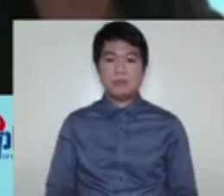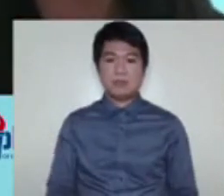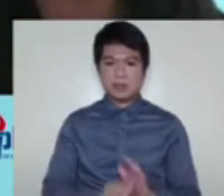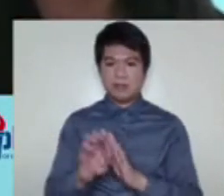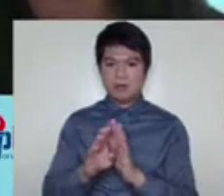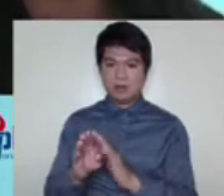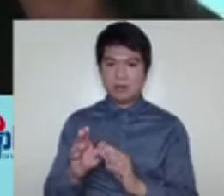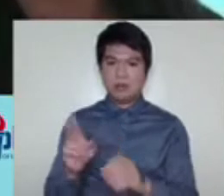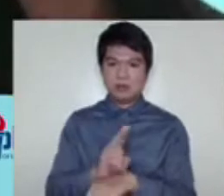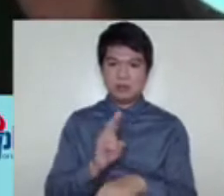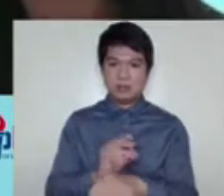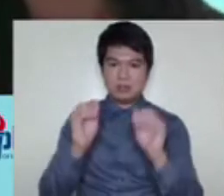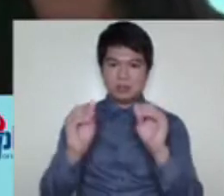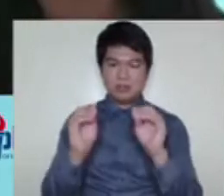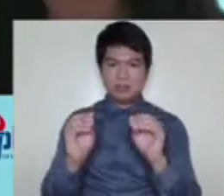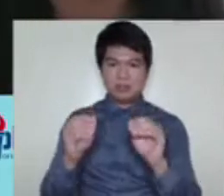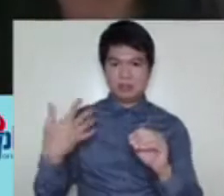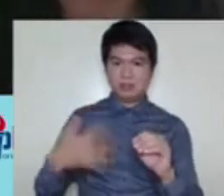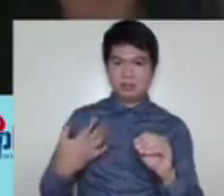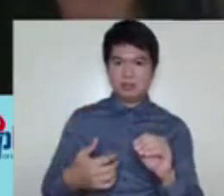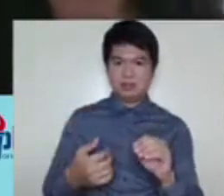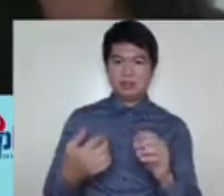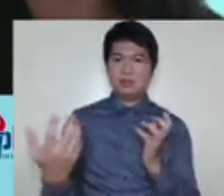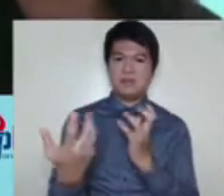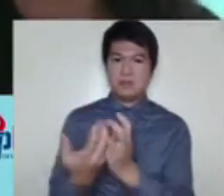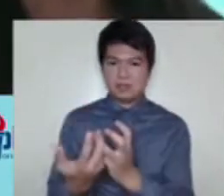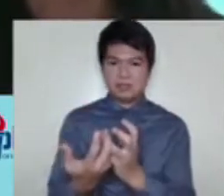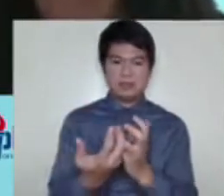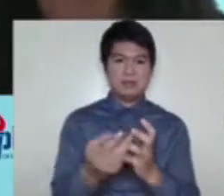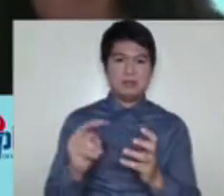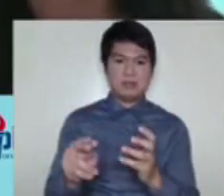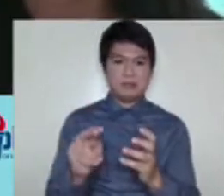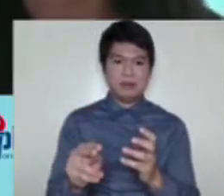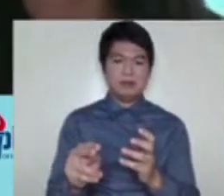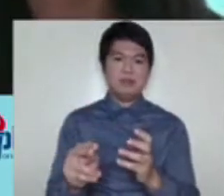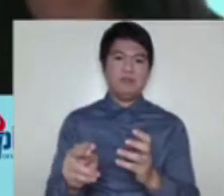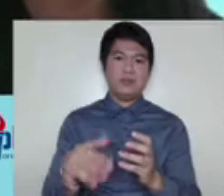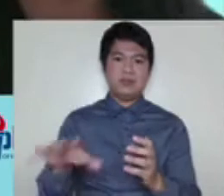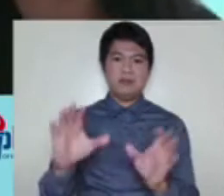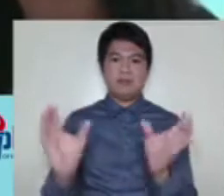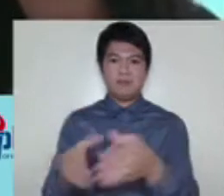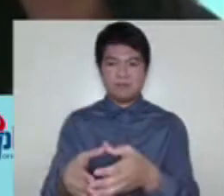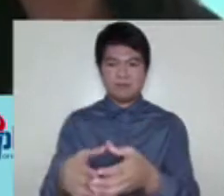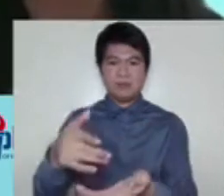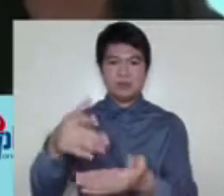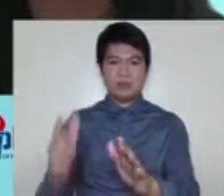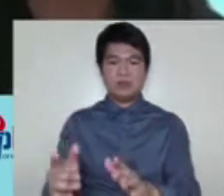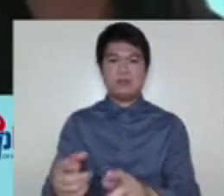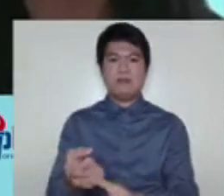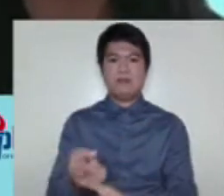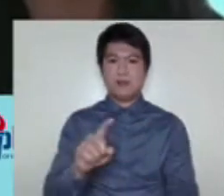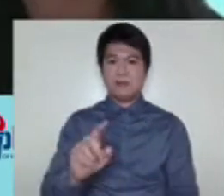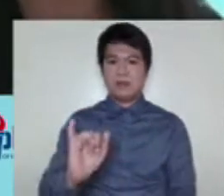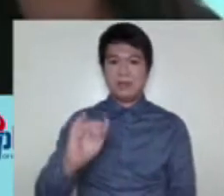effectively the needs of learners from Indigenous groups. So for this objective, we are now focusing our attention to our